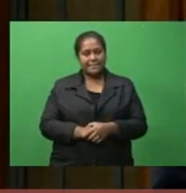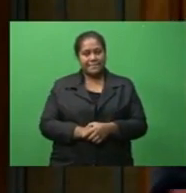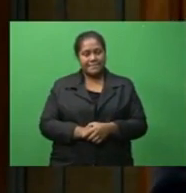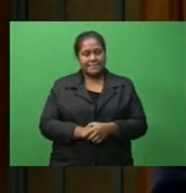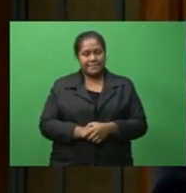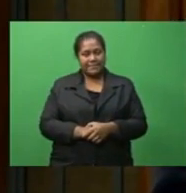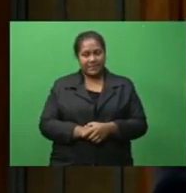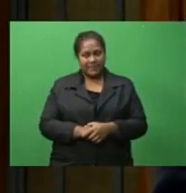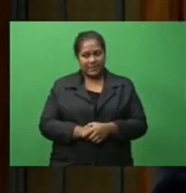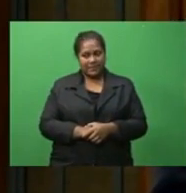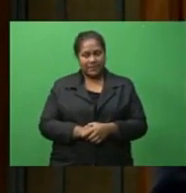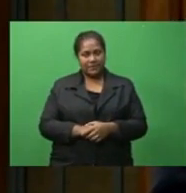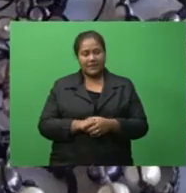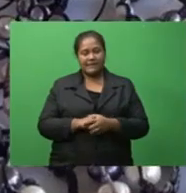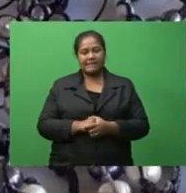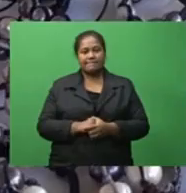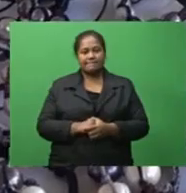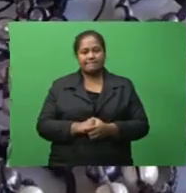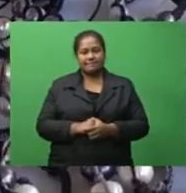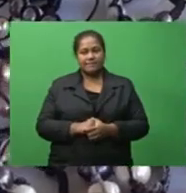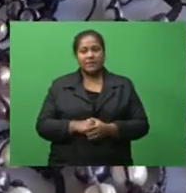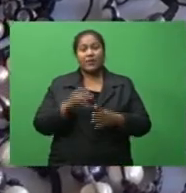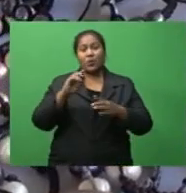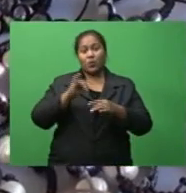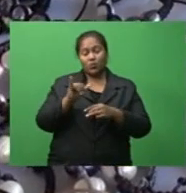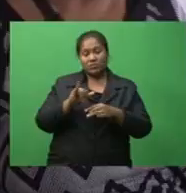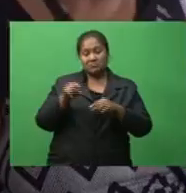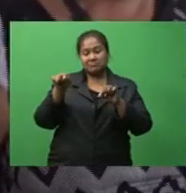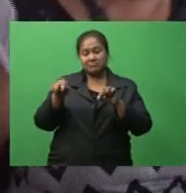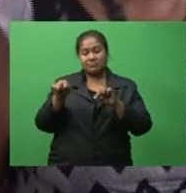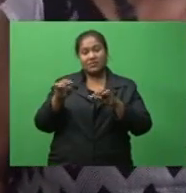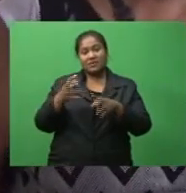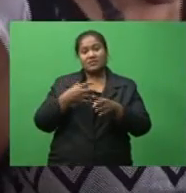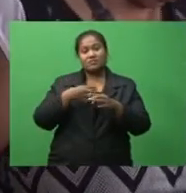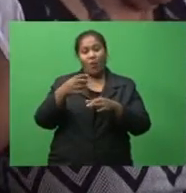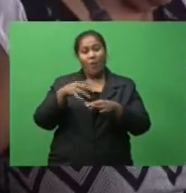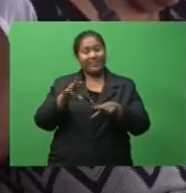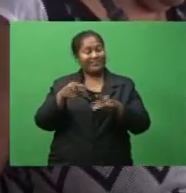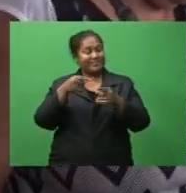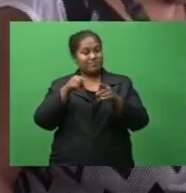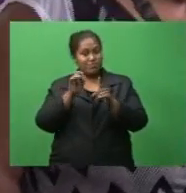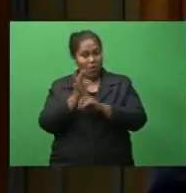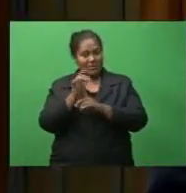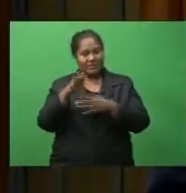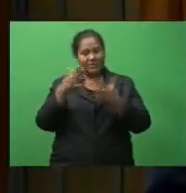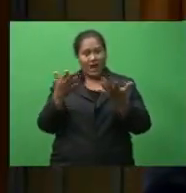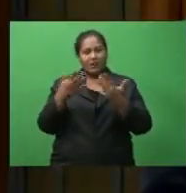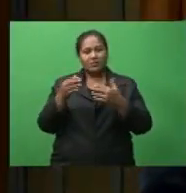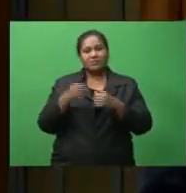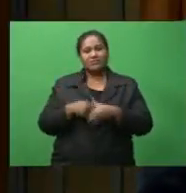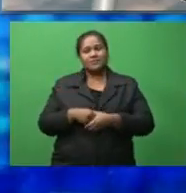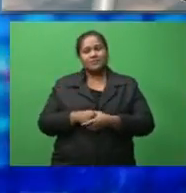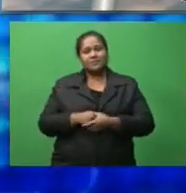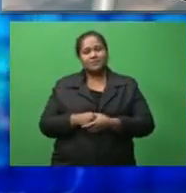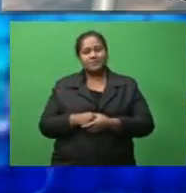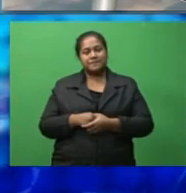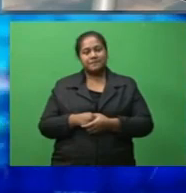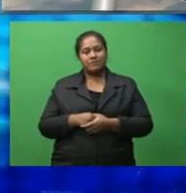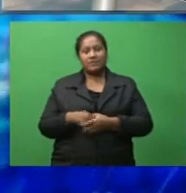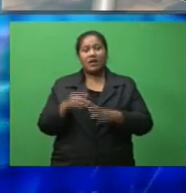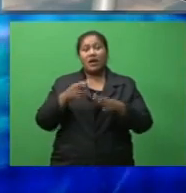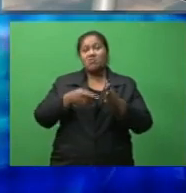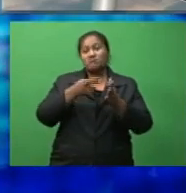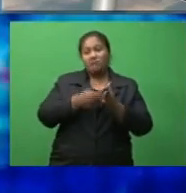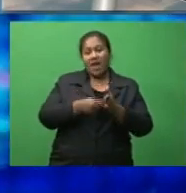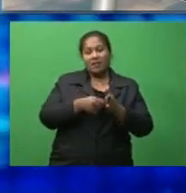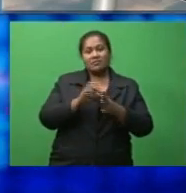negative balance of payment position over the years, which is more so important now we've started our recovery phase. Rates owed to